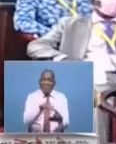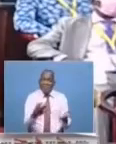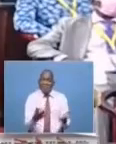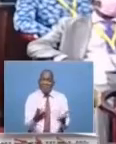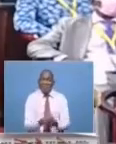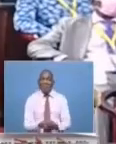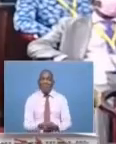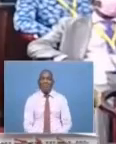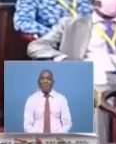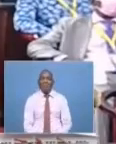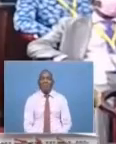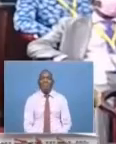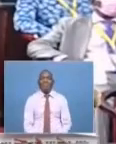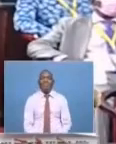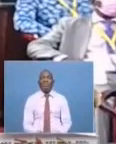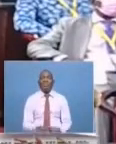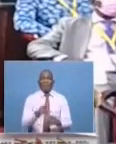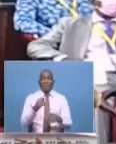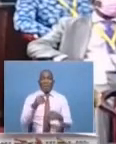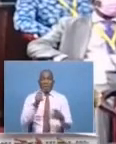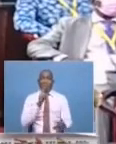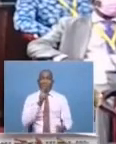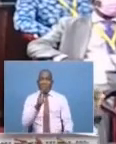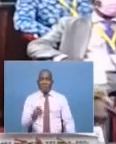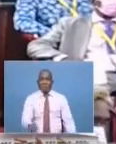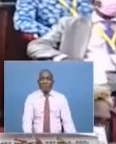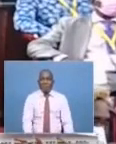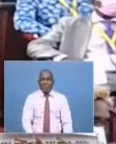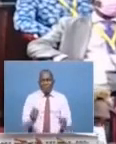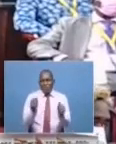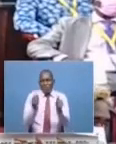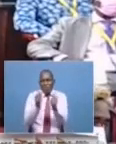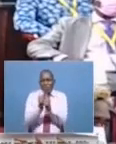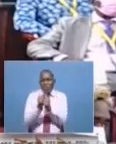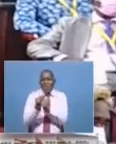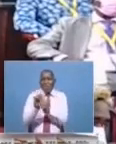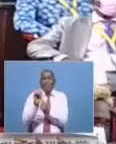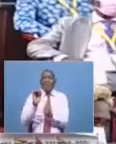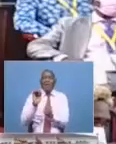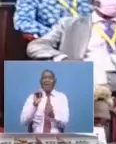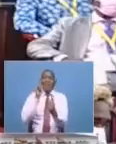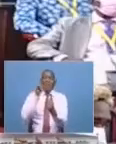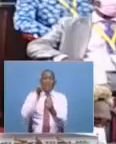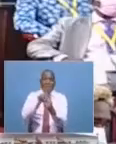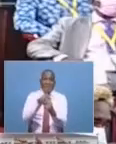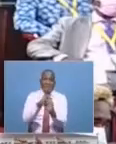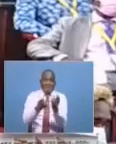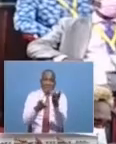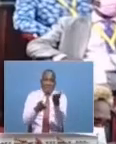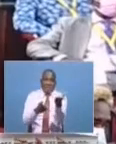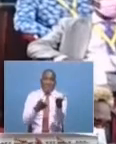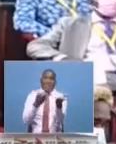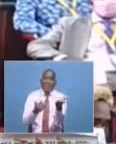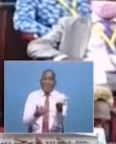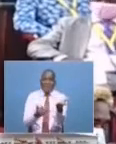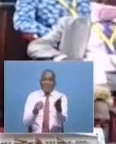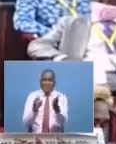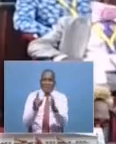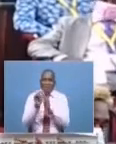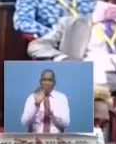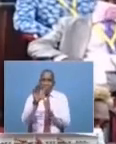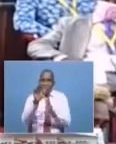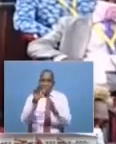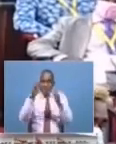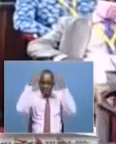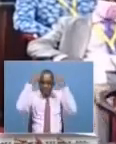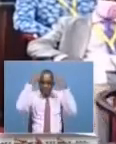in anybody's minds. Because, my lords, in respect of the application before you and the ruling that your